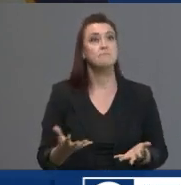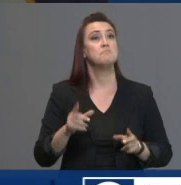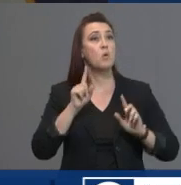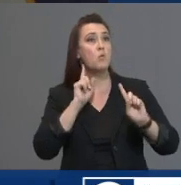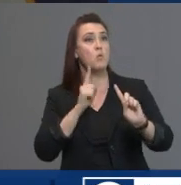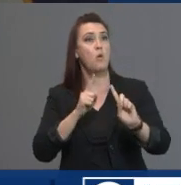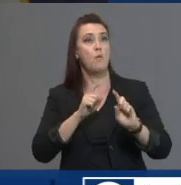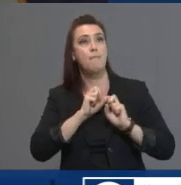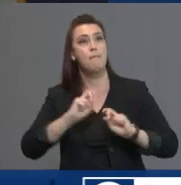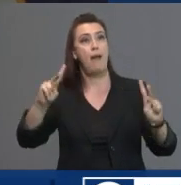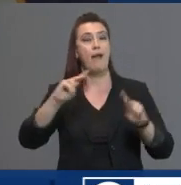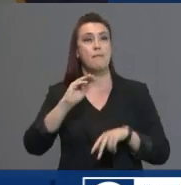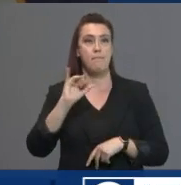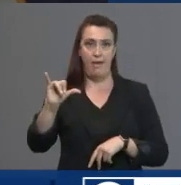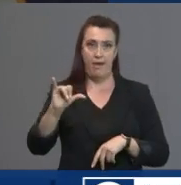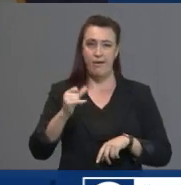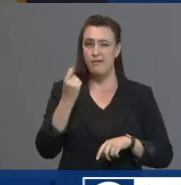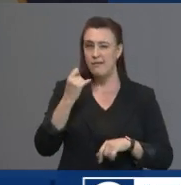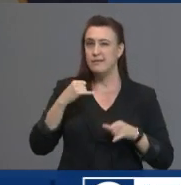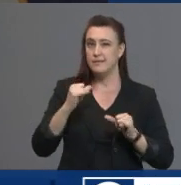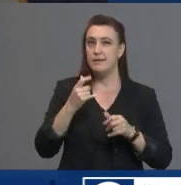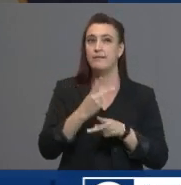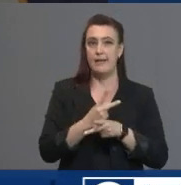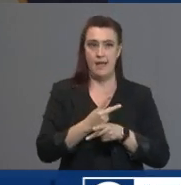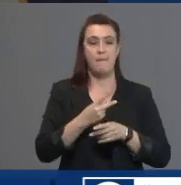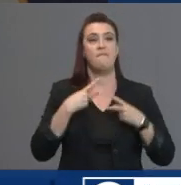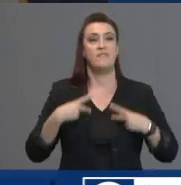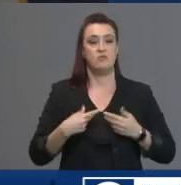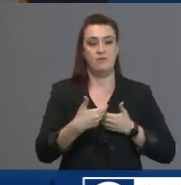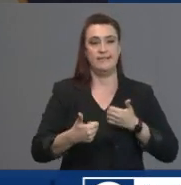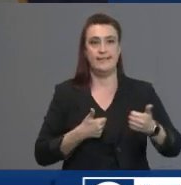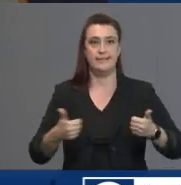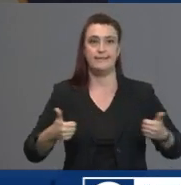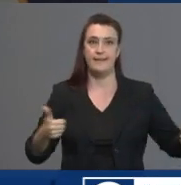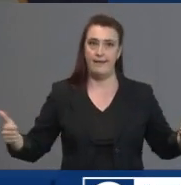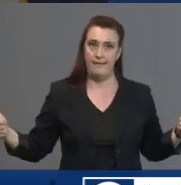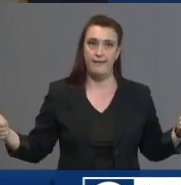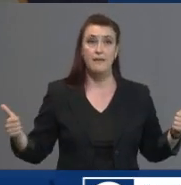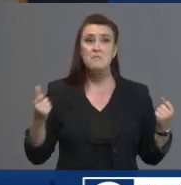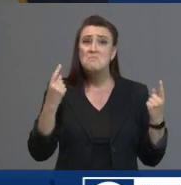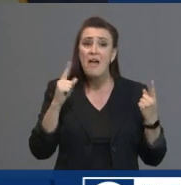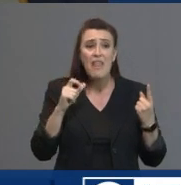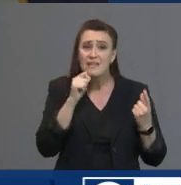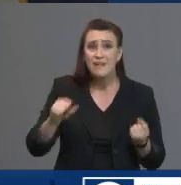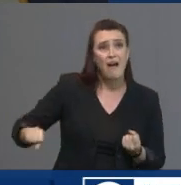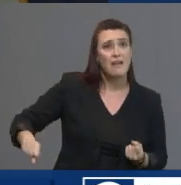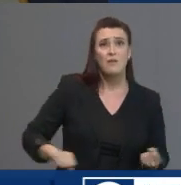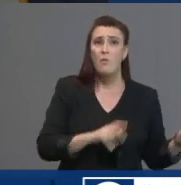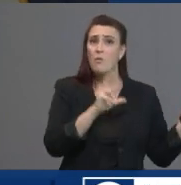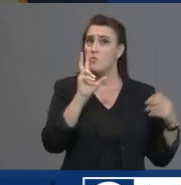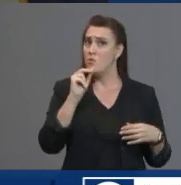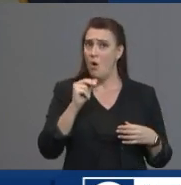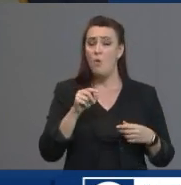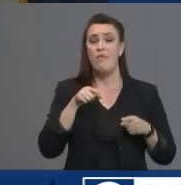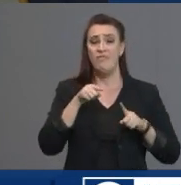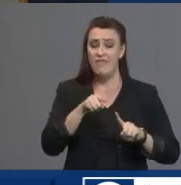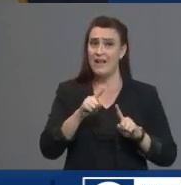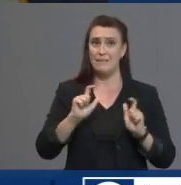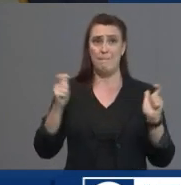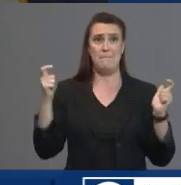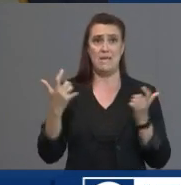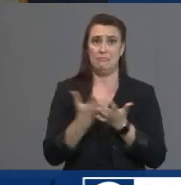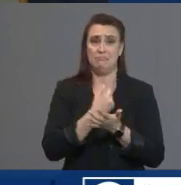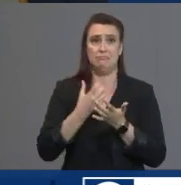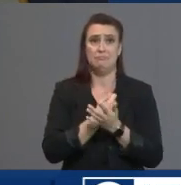physical distancing. This idea of physical distancing is not going away. It's what has allowed us to get many